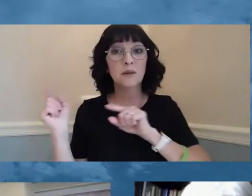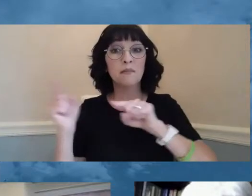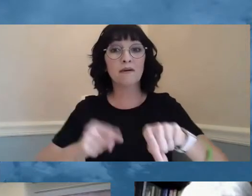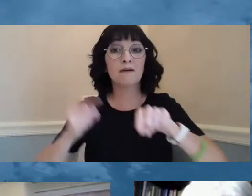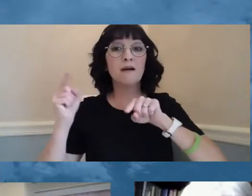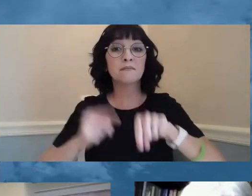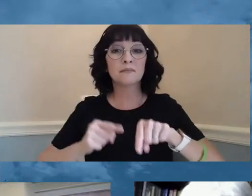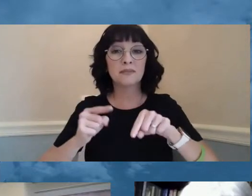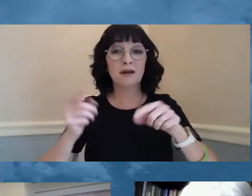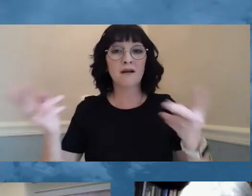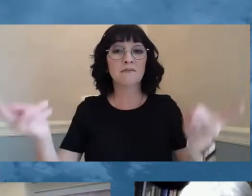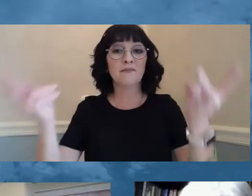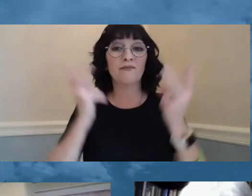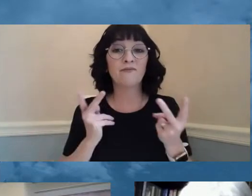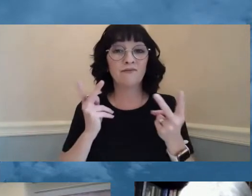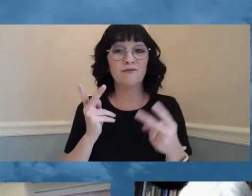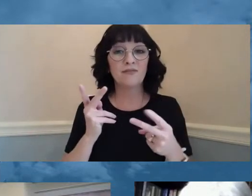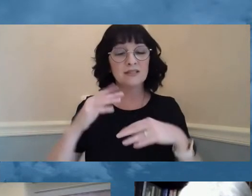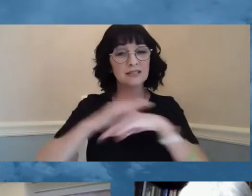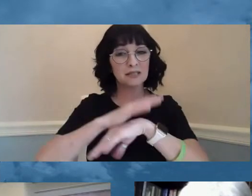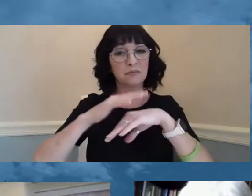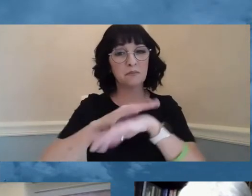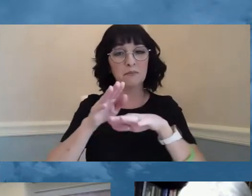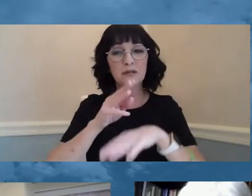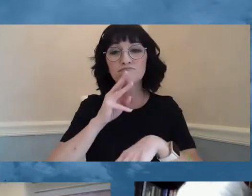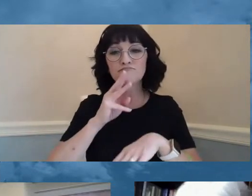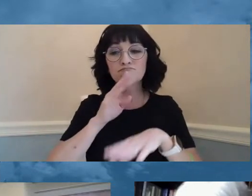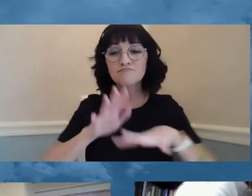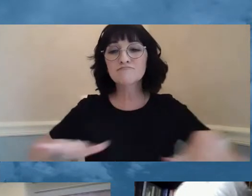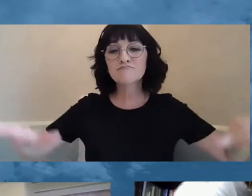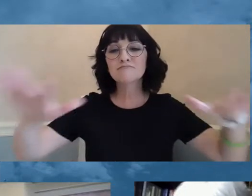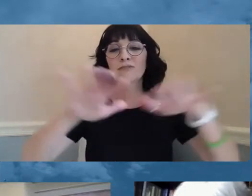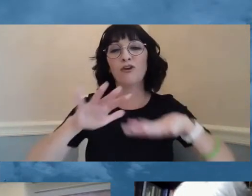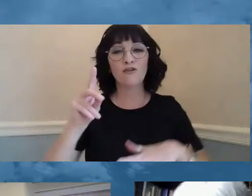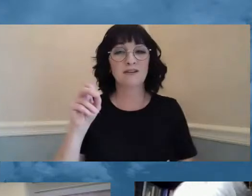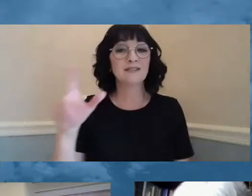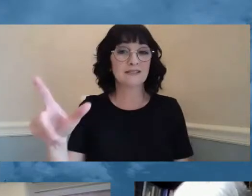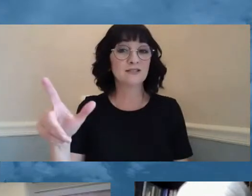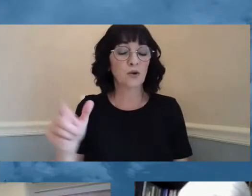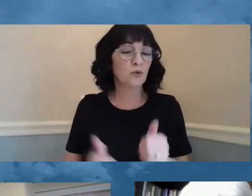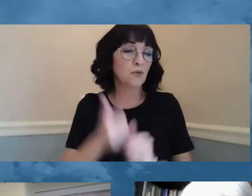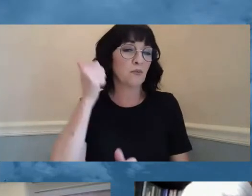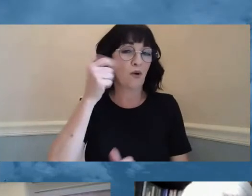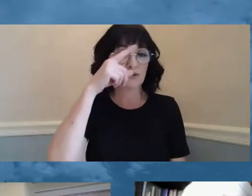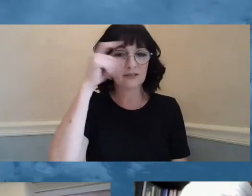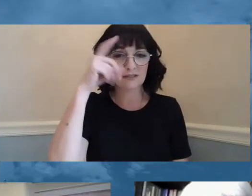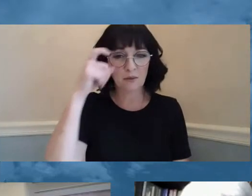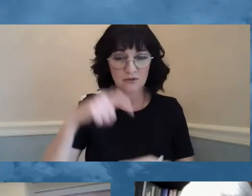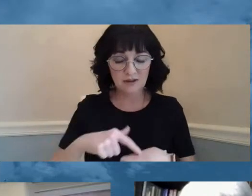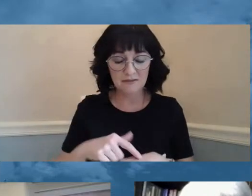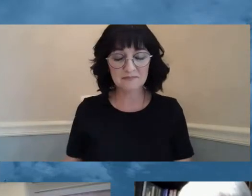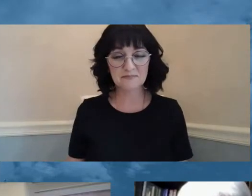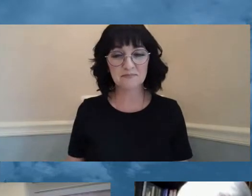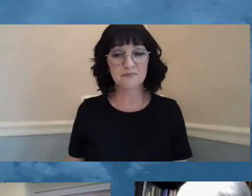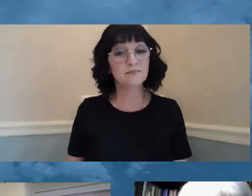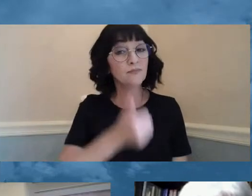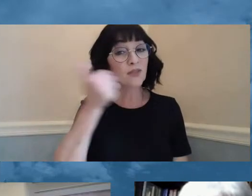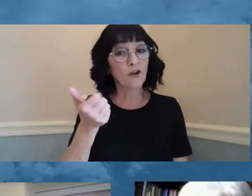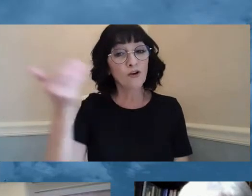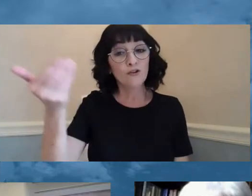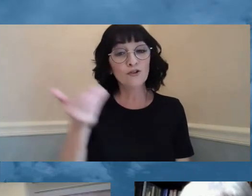the year-round, most of the time, but also in the summer. And Dr. Susan Bunting, who's the Secretary of